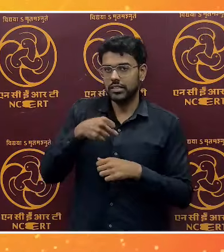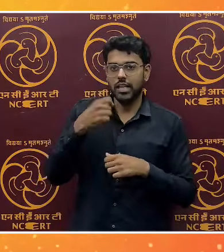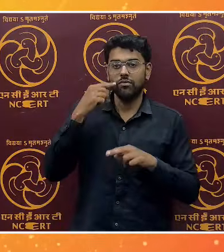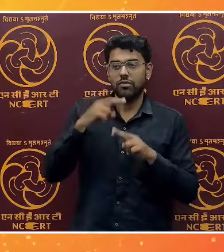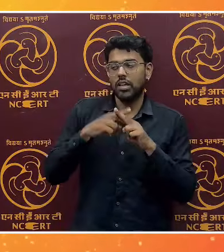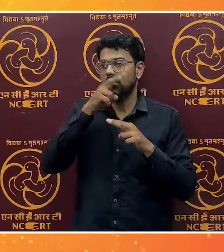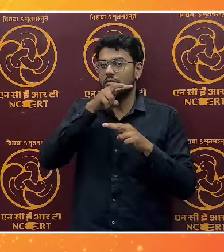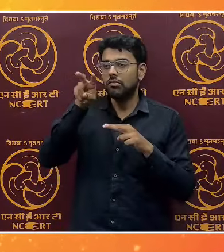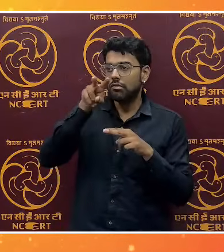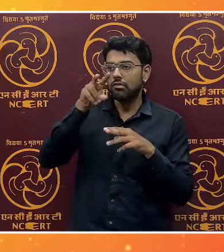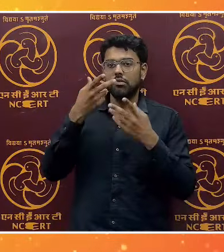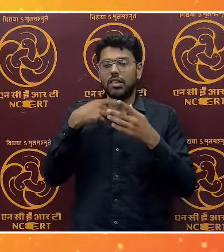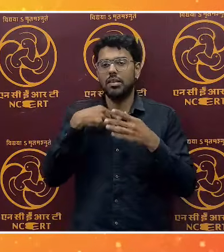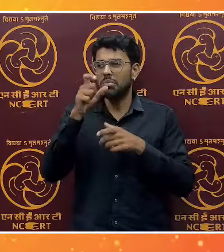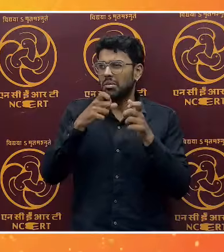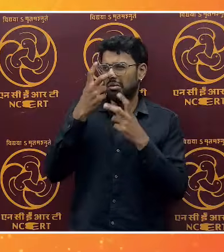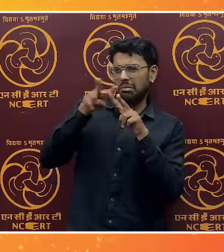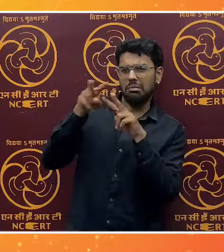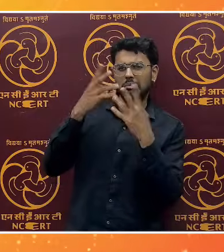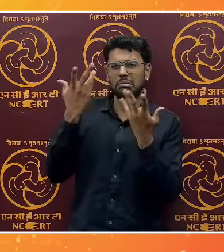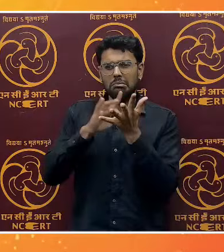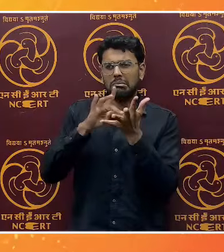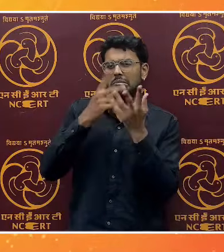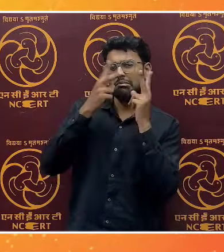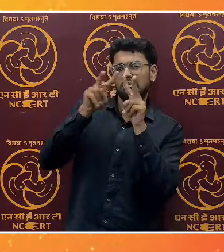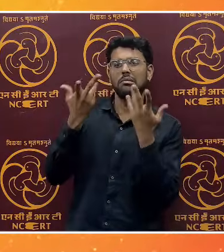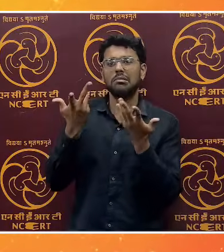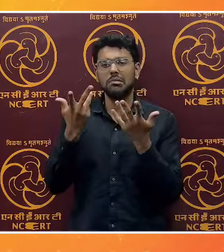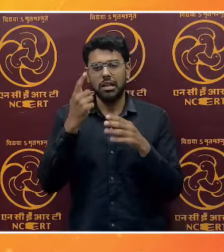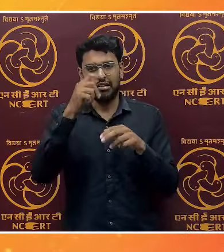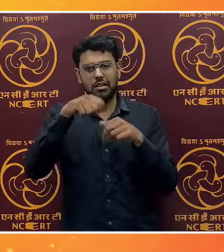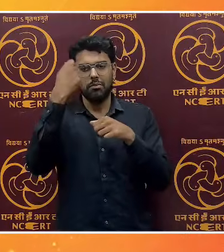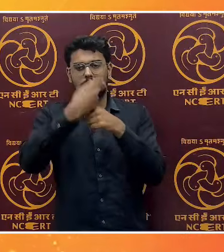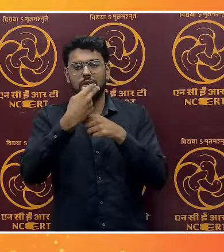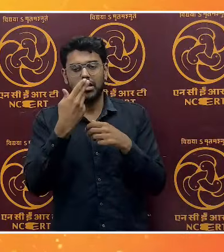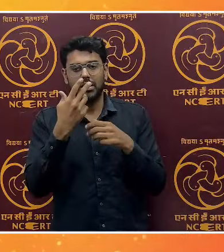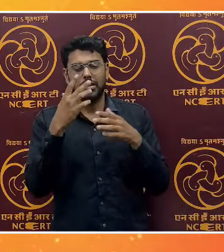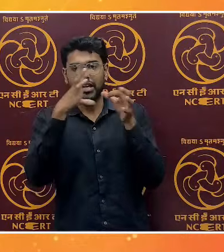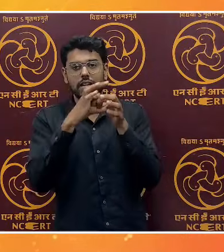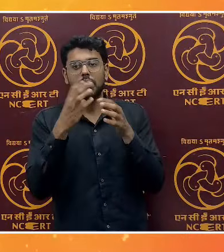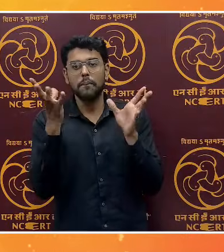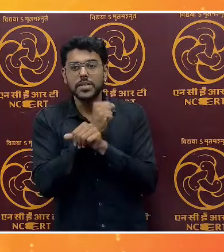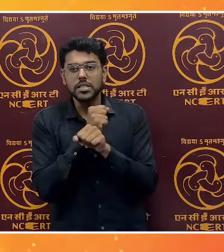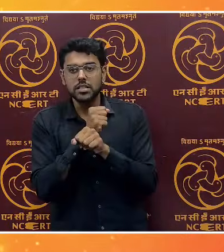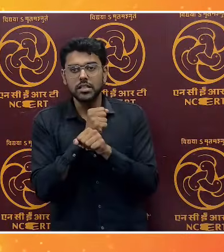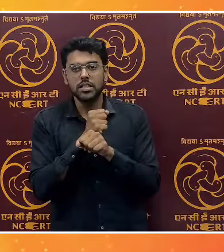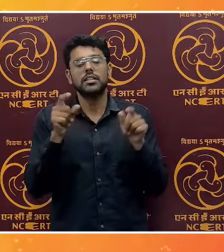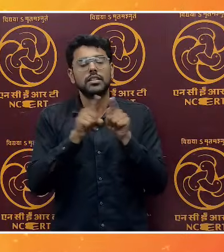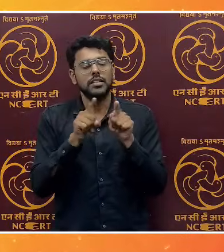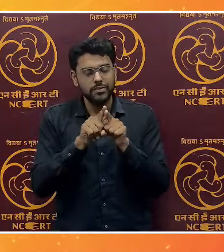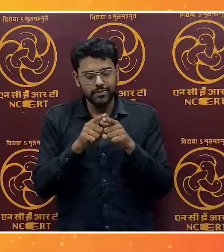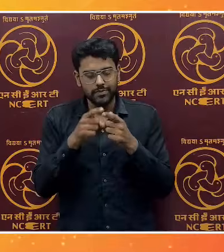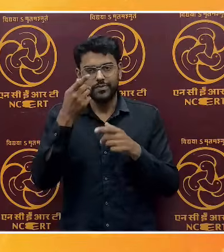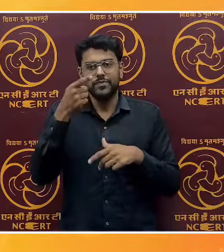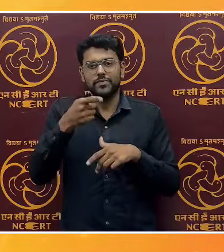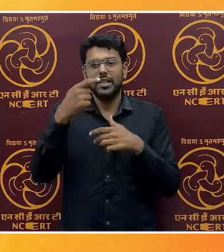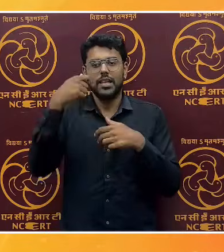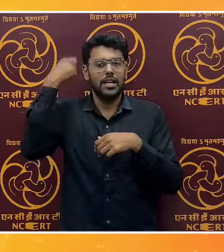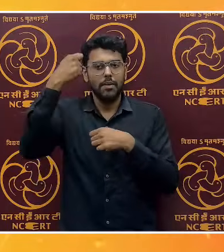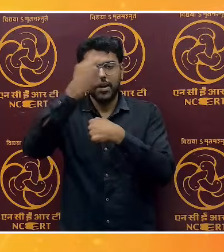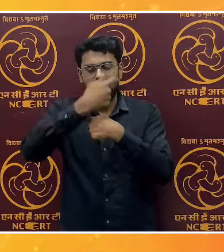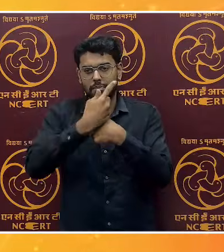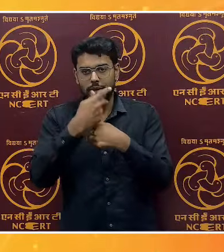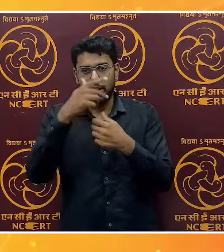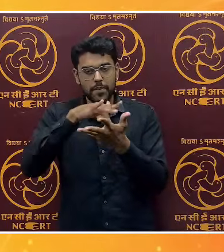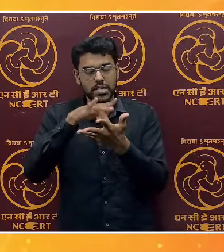looking there, and the audience will think, where is she looking? Camera is there. The connection will lost now. Yes. So that's why camera placement plays a very